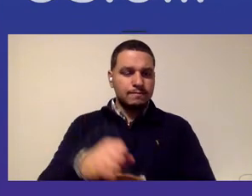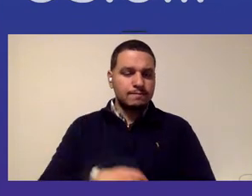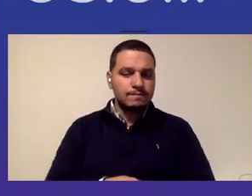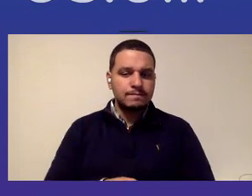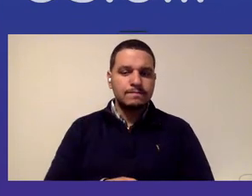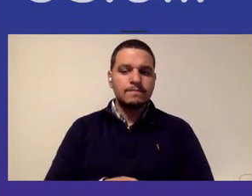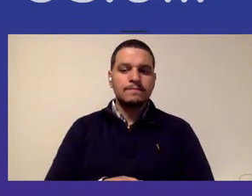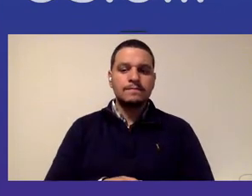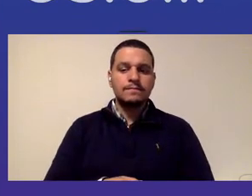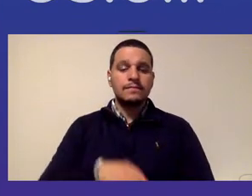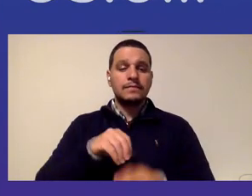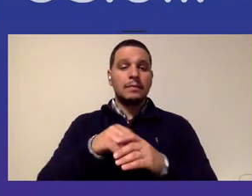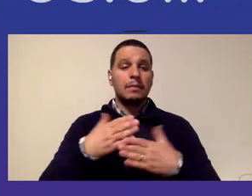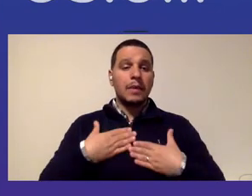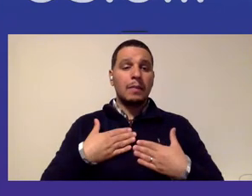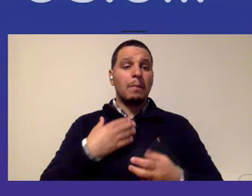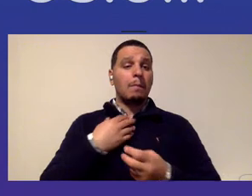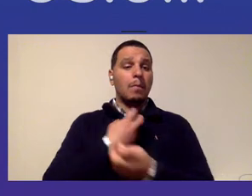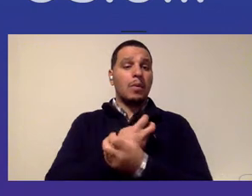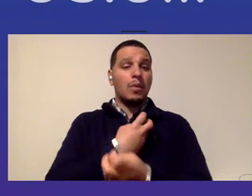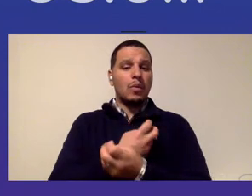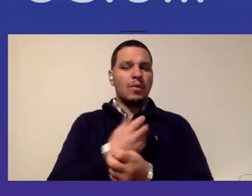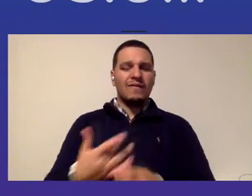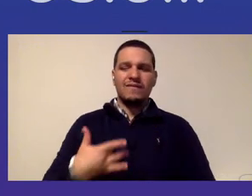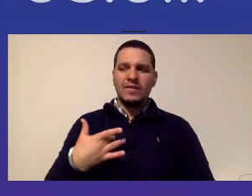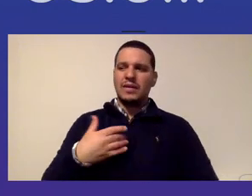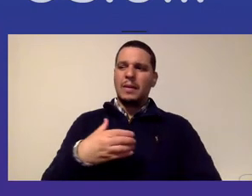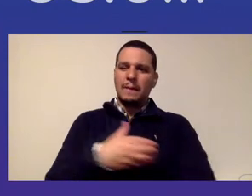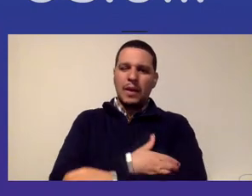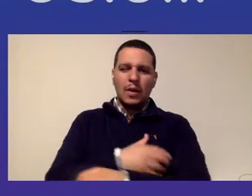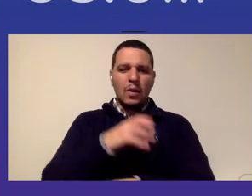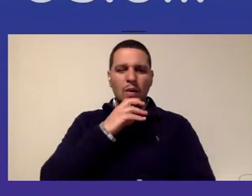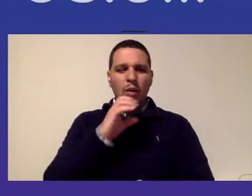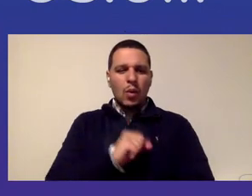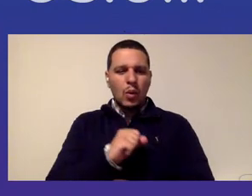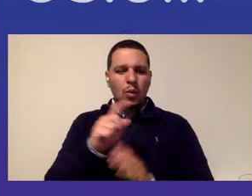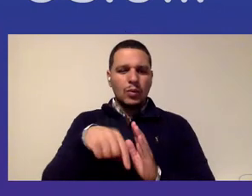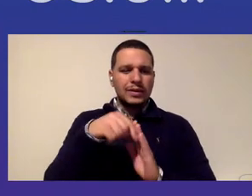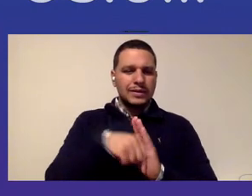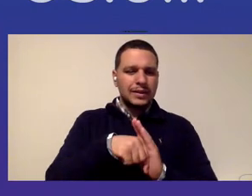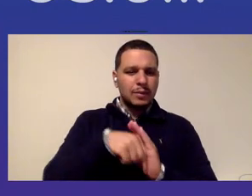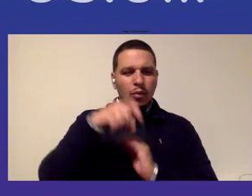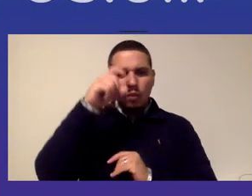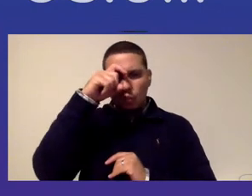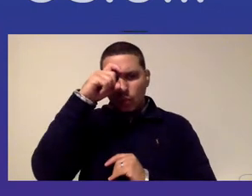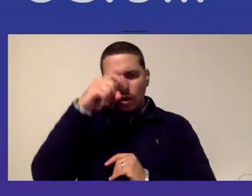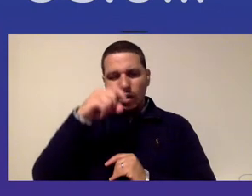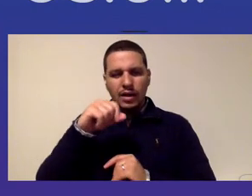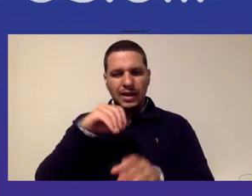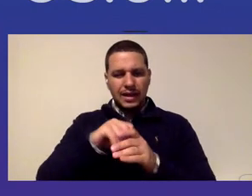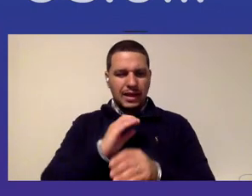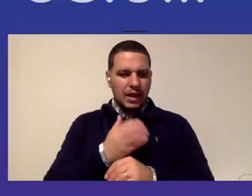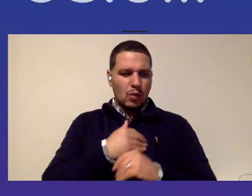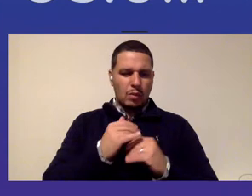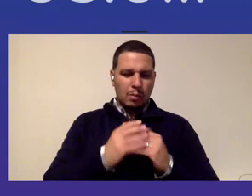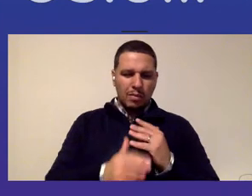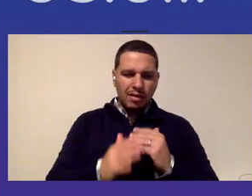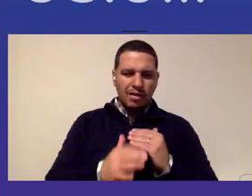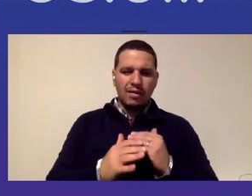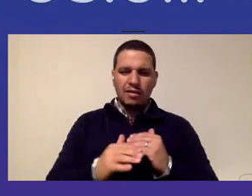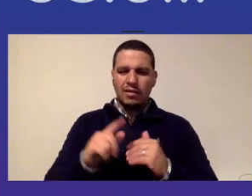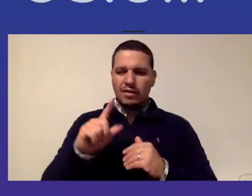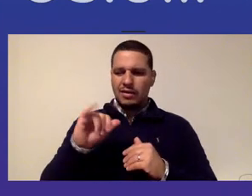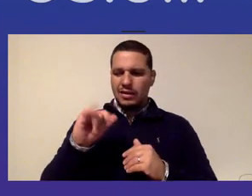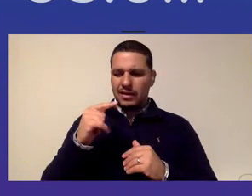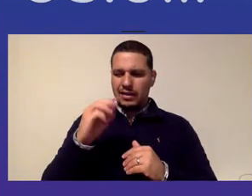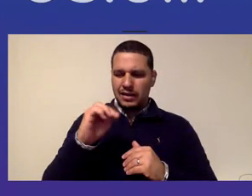In my bones, I sense a power that is old and deep and wise. It is in our blood and sinews, ligaments and